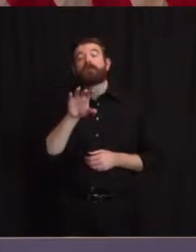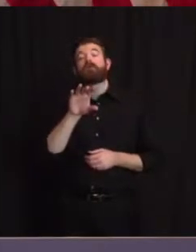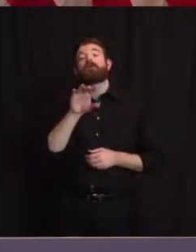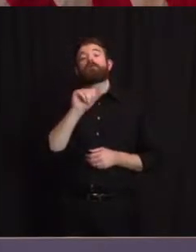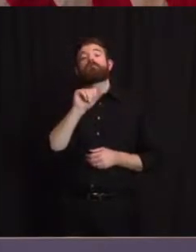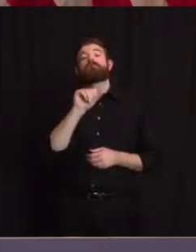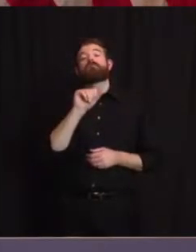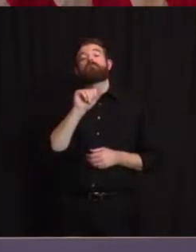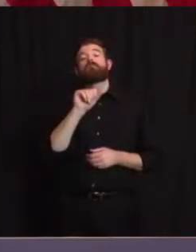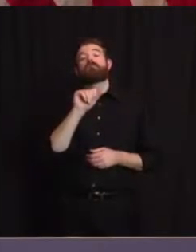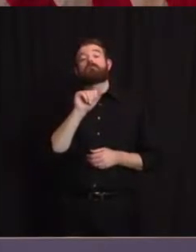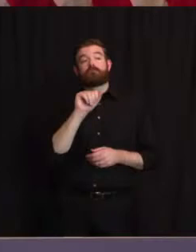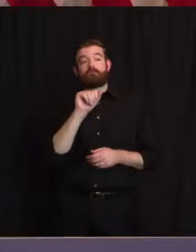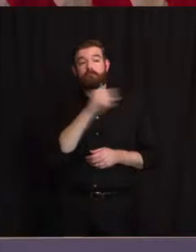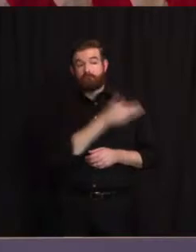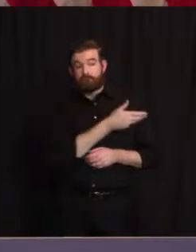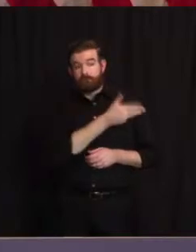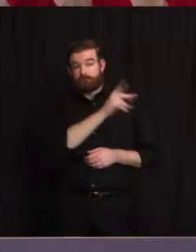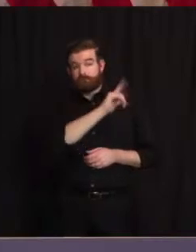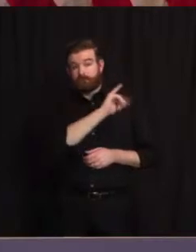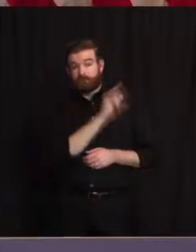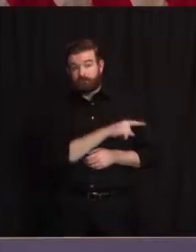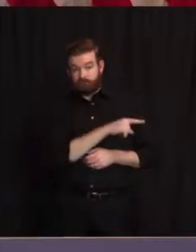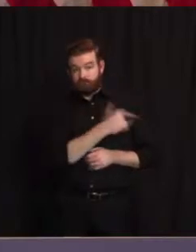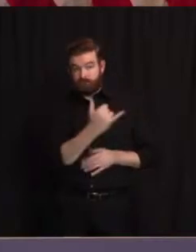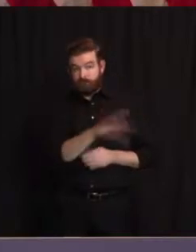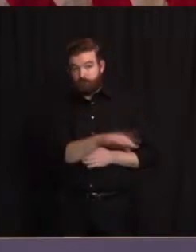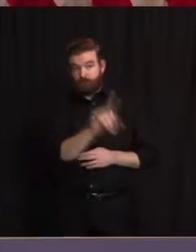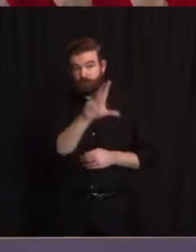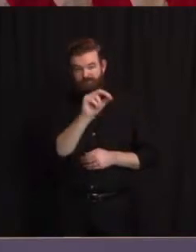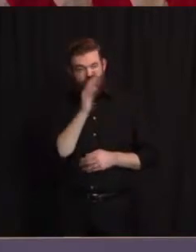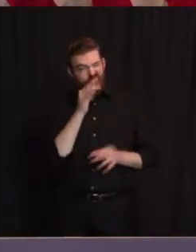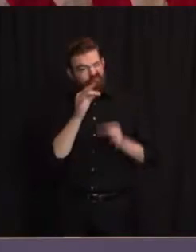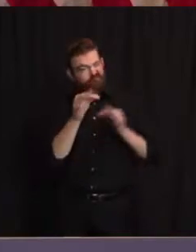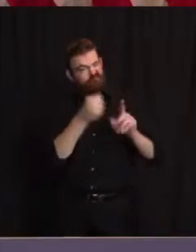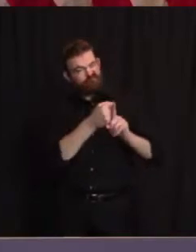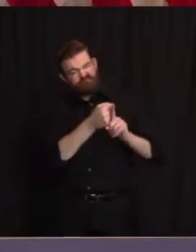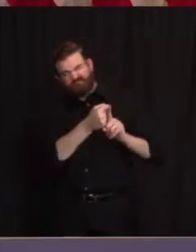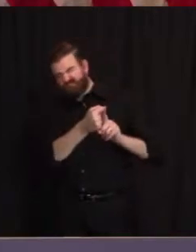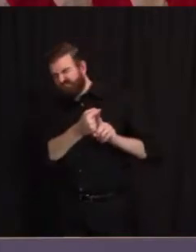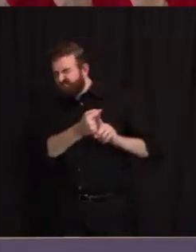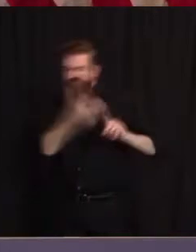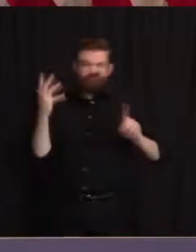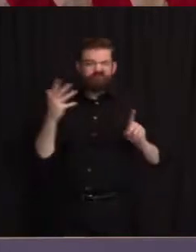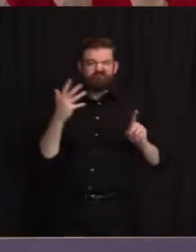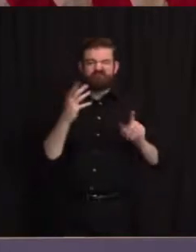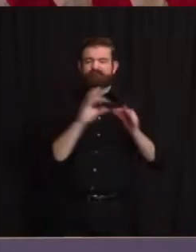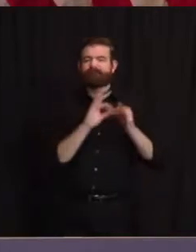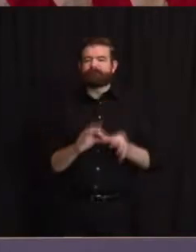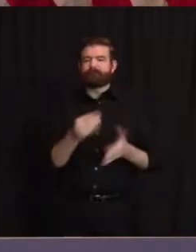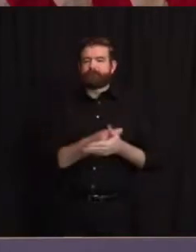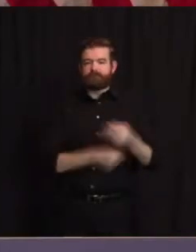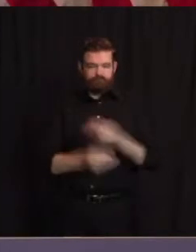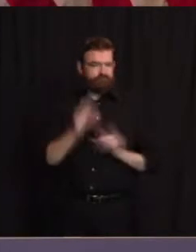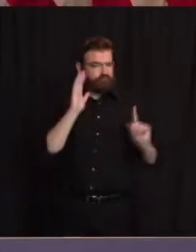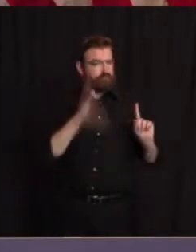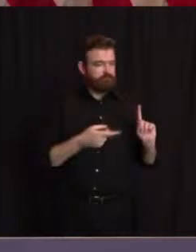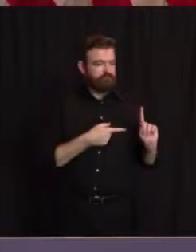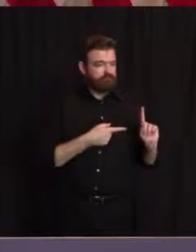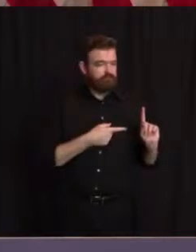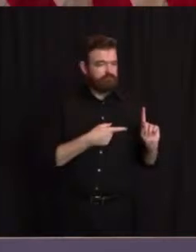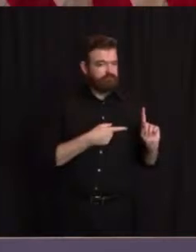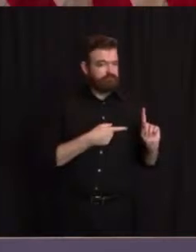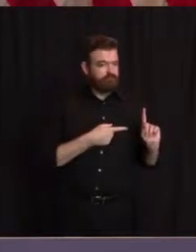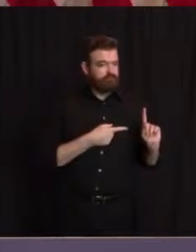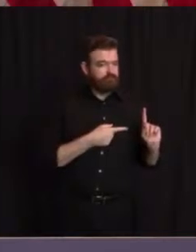on at 1:30 today for a detailed press briefing. We are going to give you all in the media